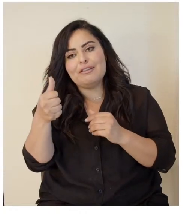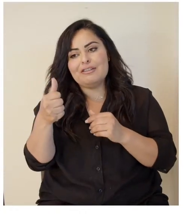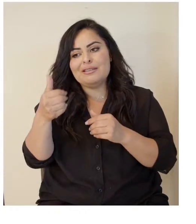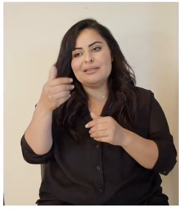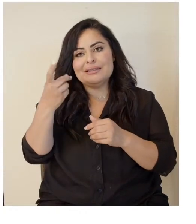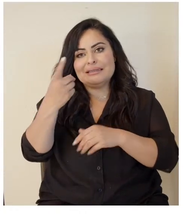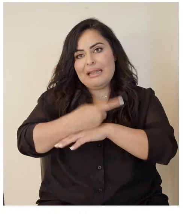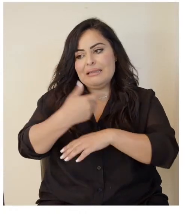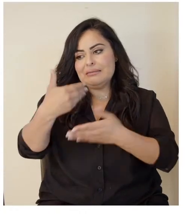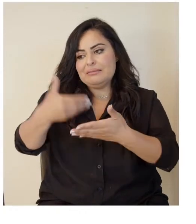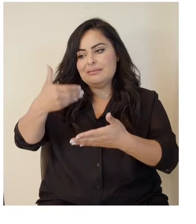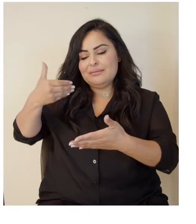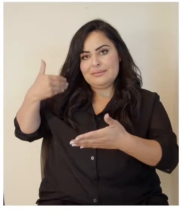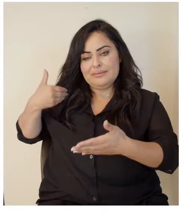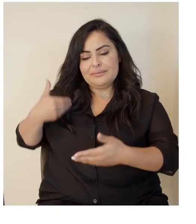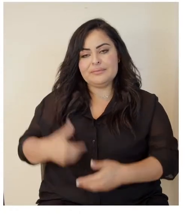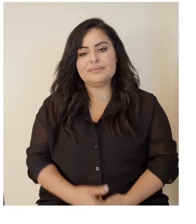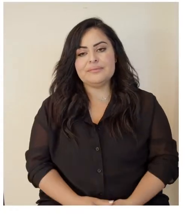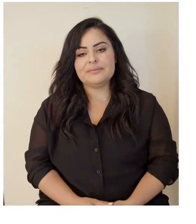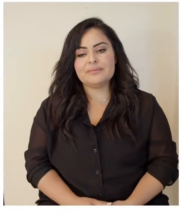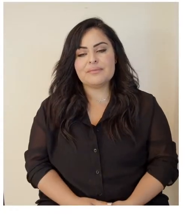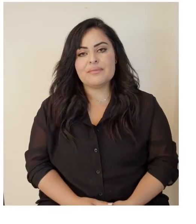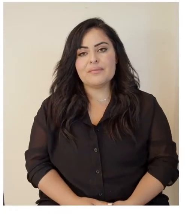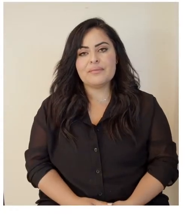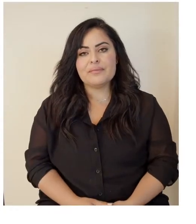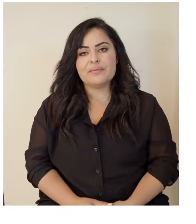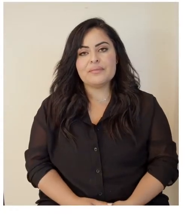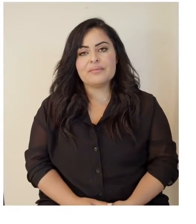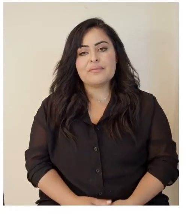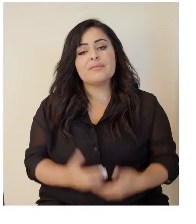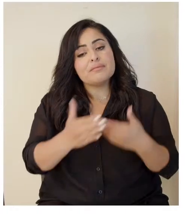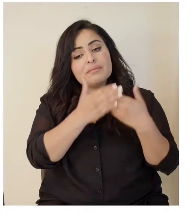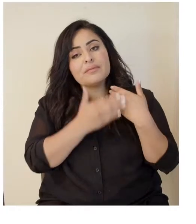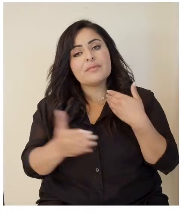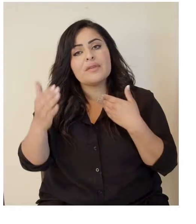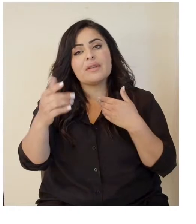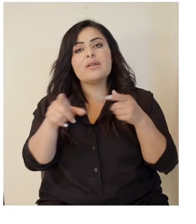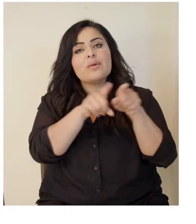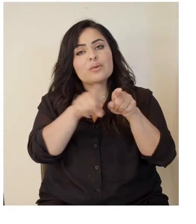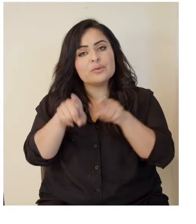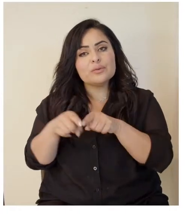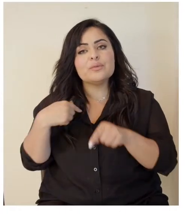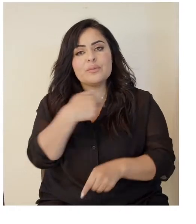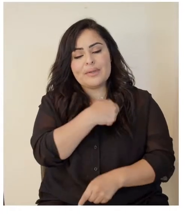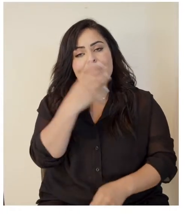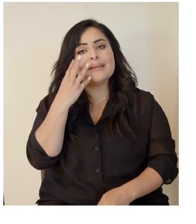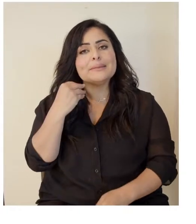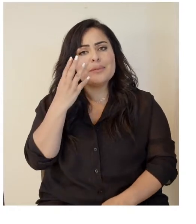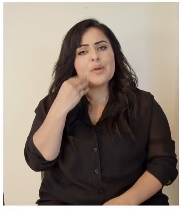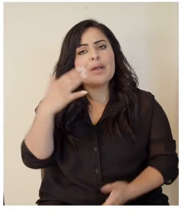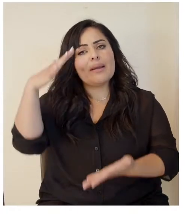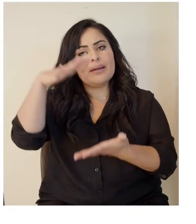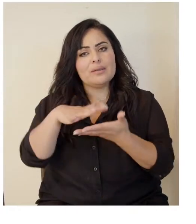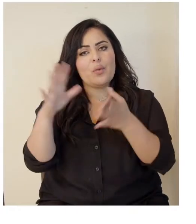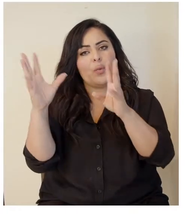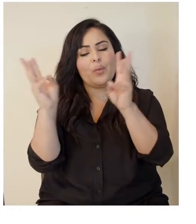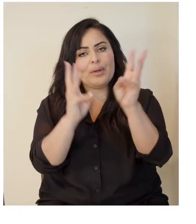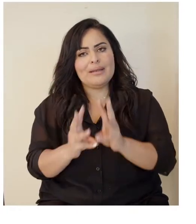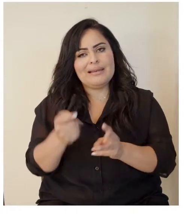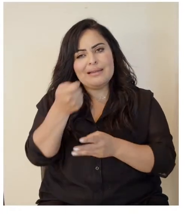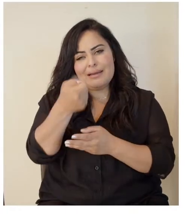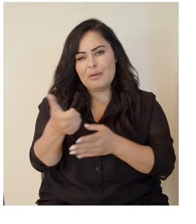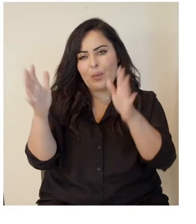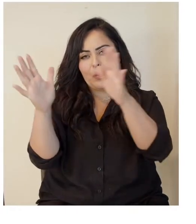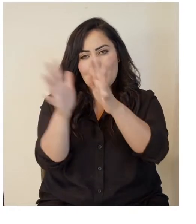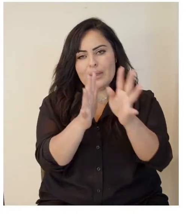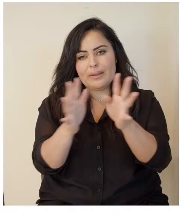since it started. Now beyond that, what we've also been experiencing is very little wind. So over the past 24 hours, we've had